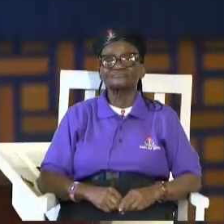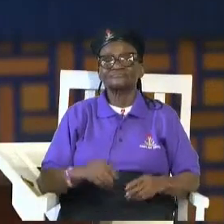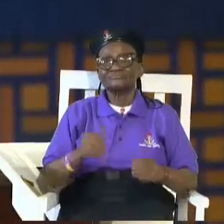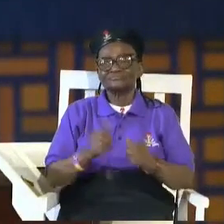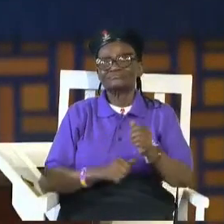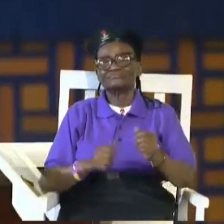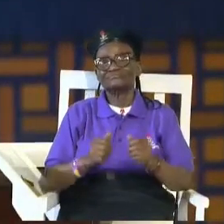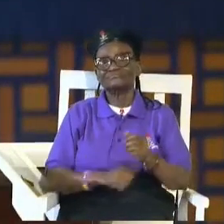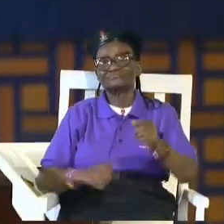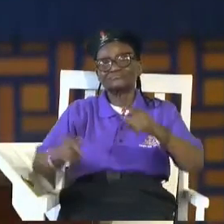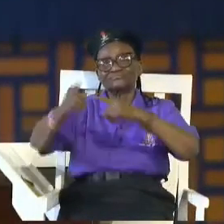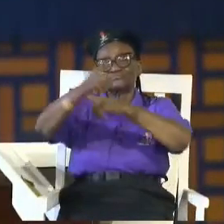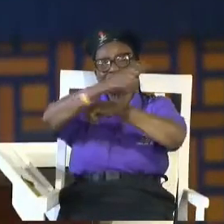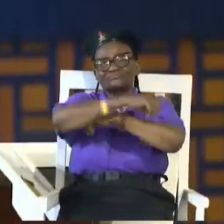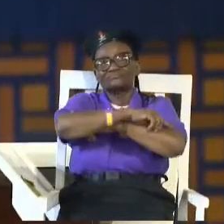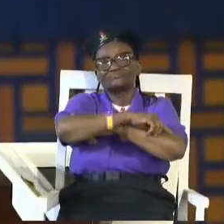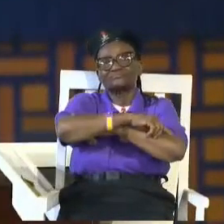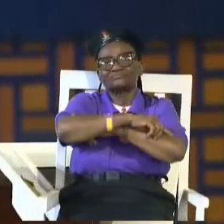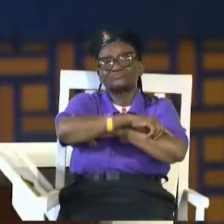Every day